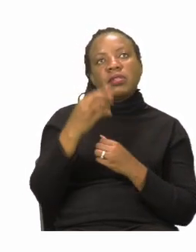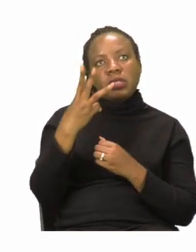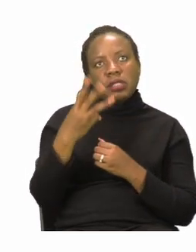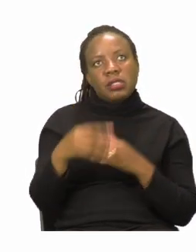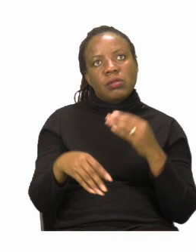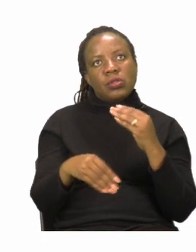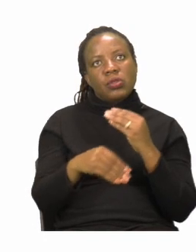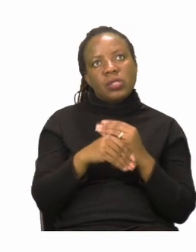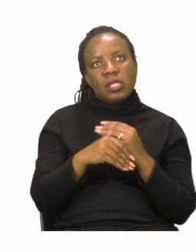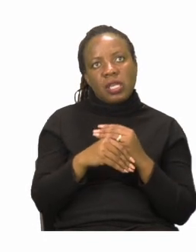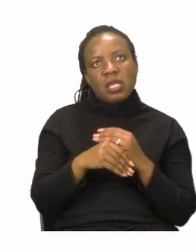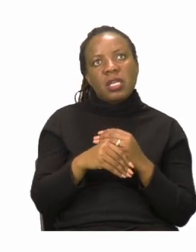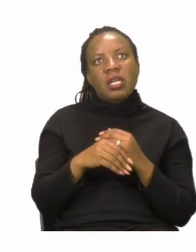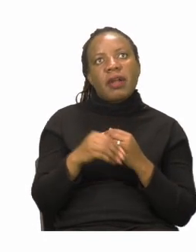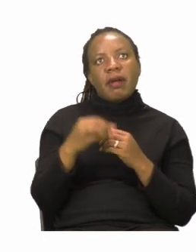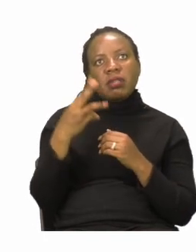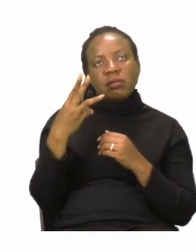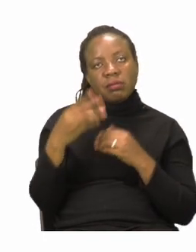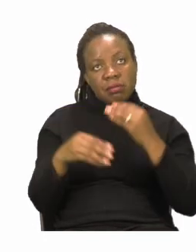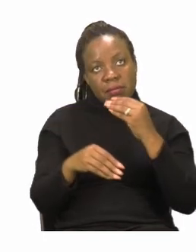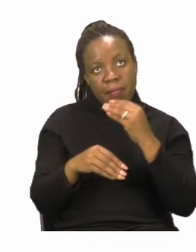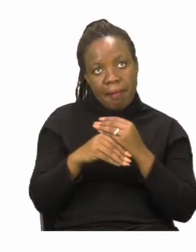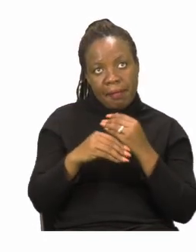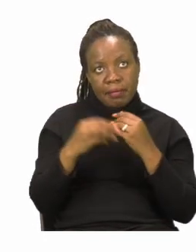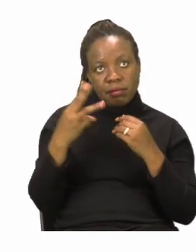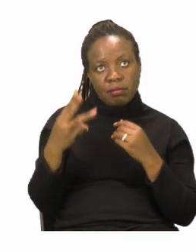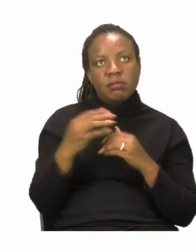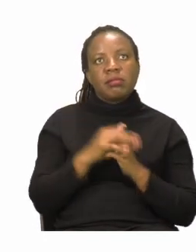as well. So it says